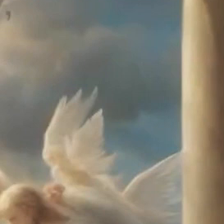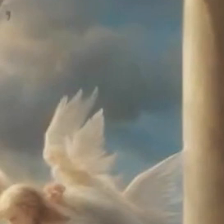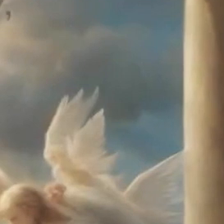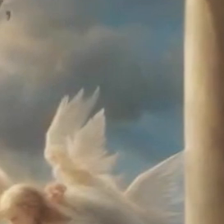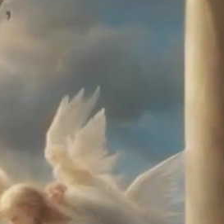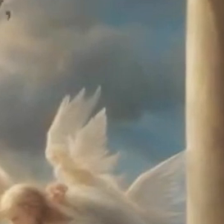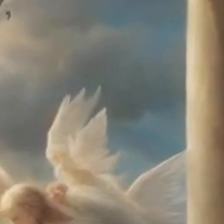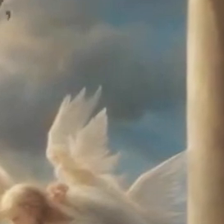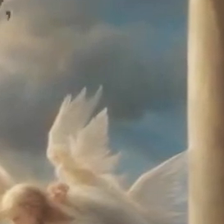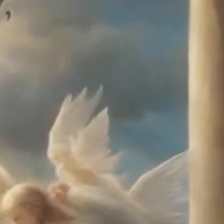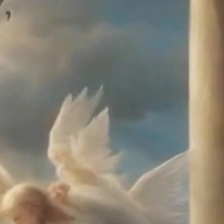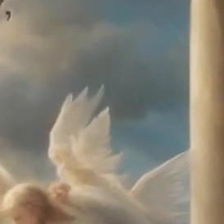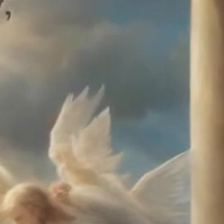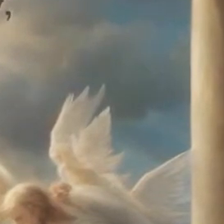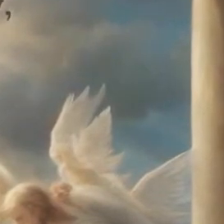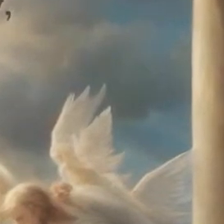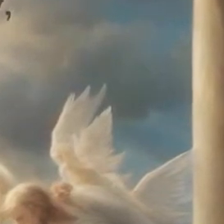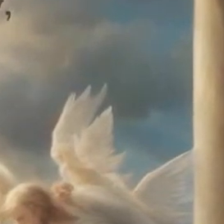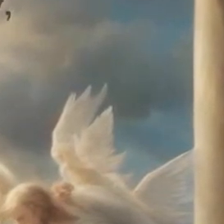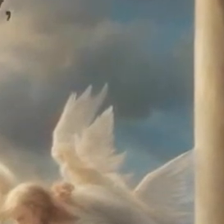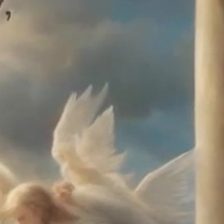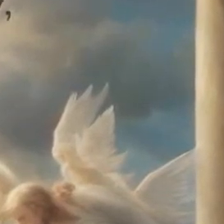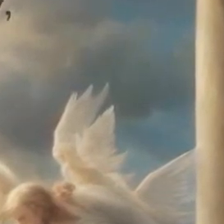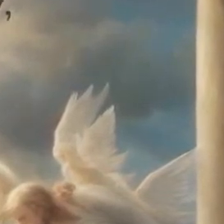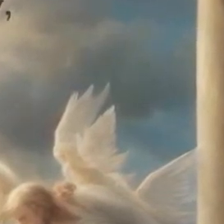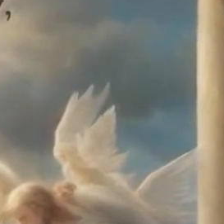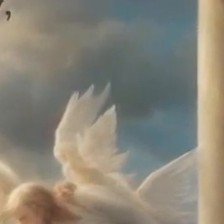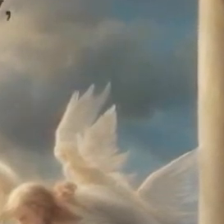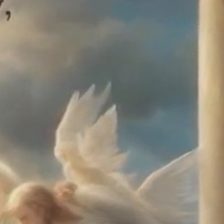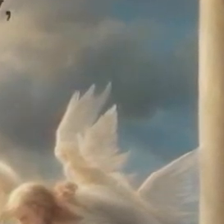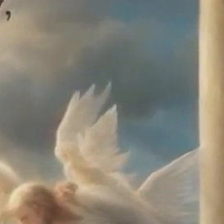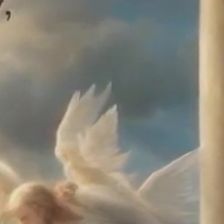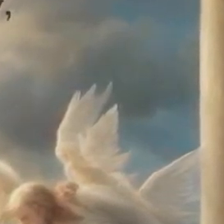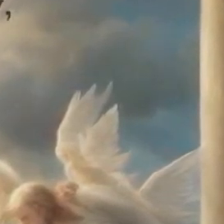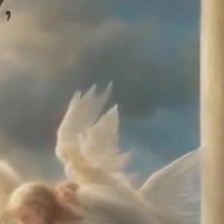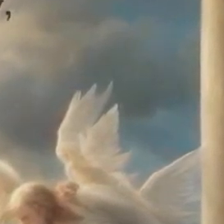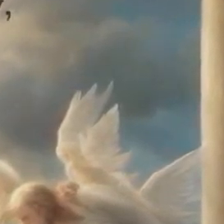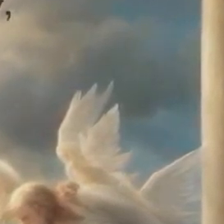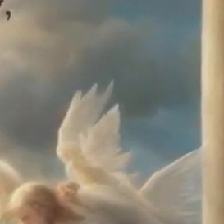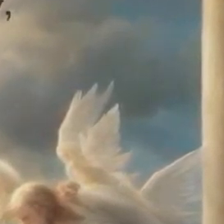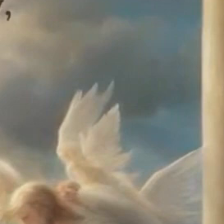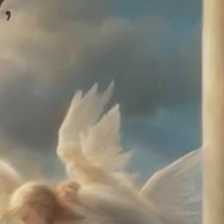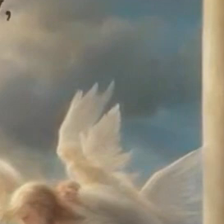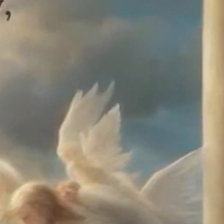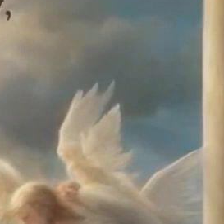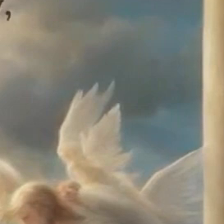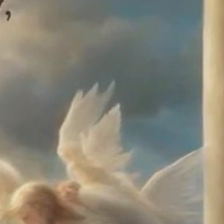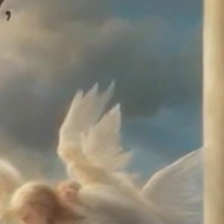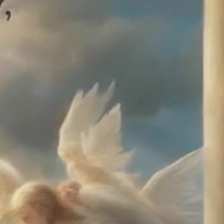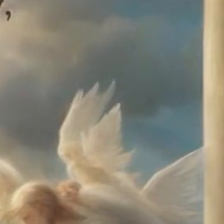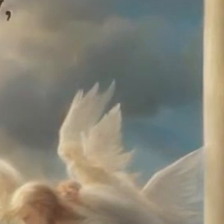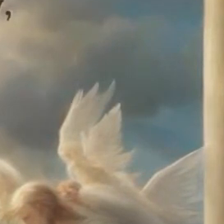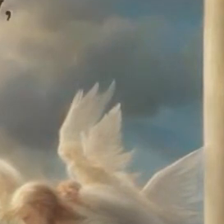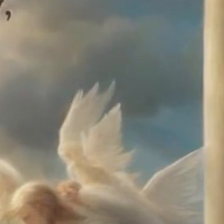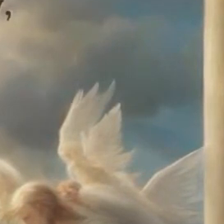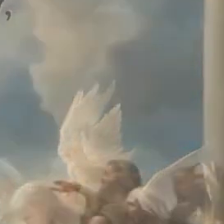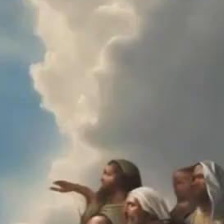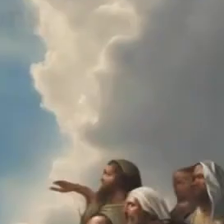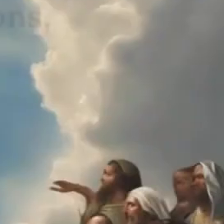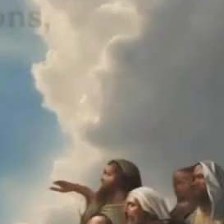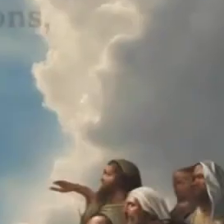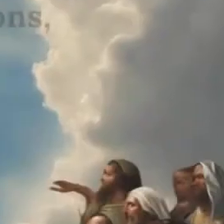"When the Son of Man comes in His glory, and all the angels with Him, then He will sit on His glorious